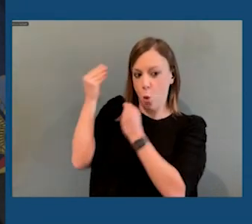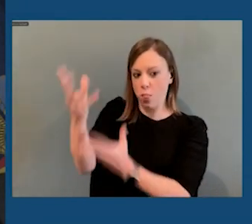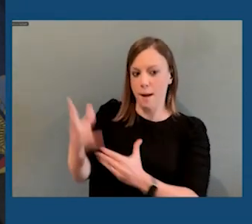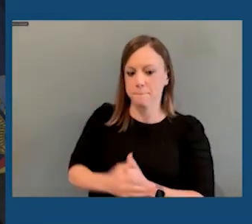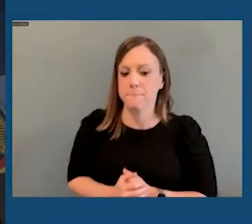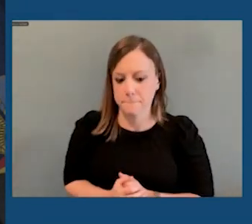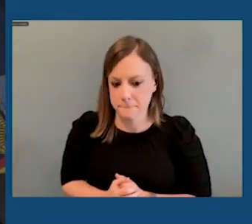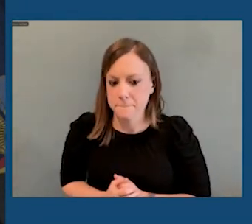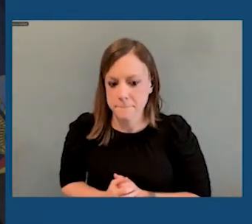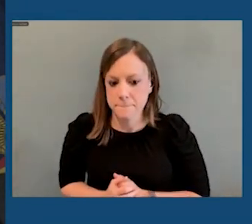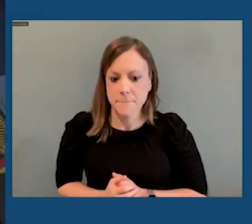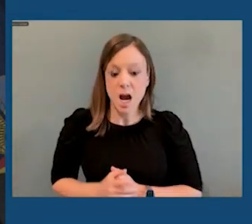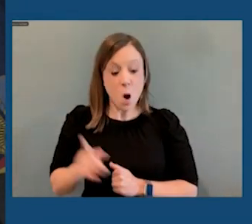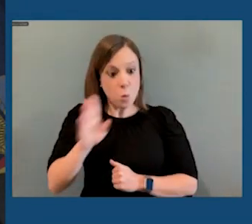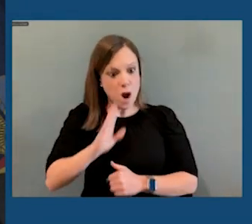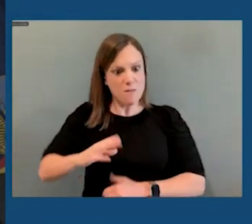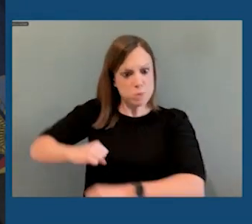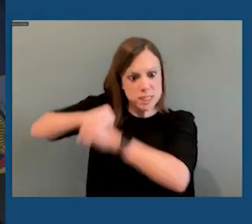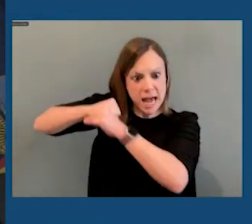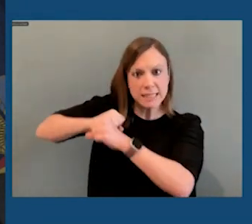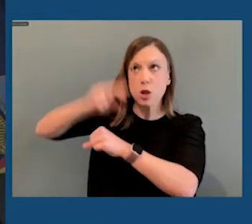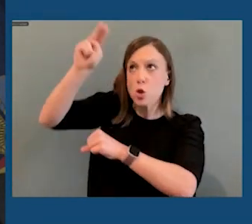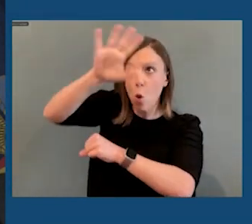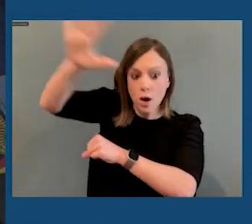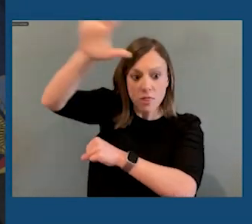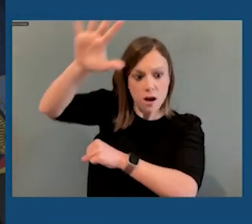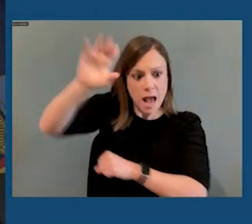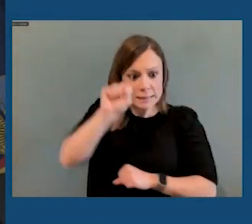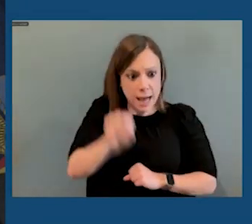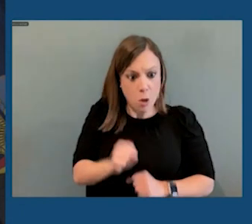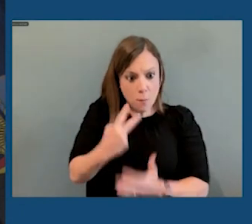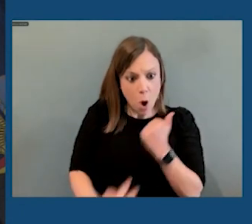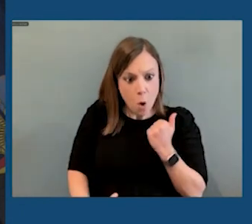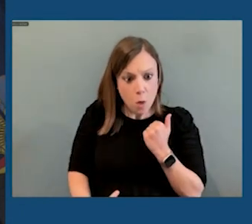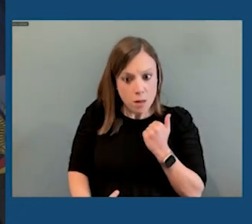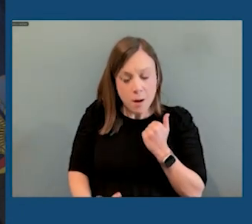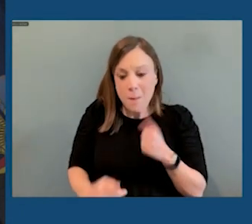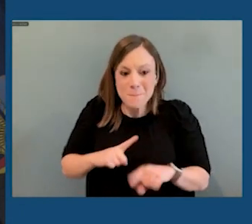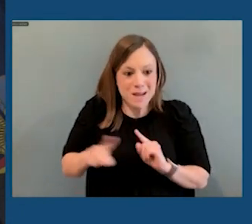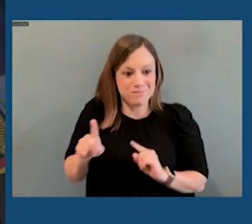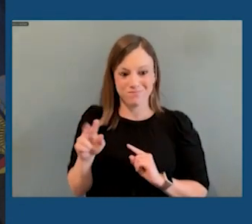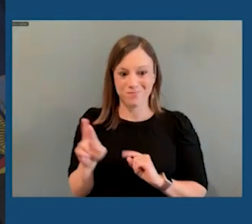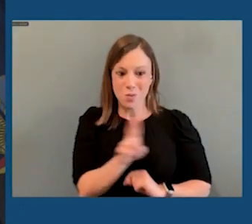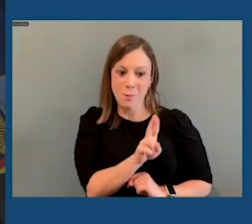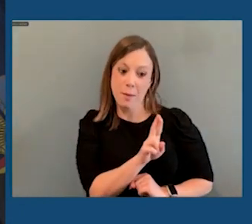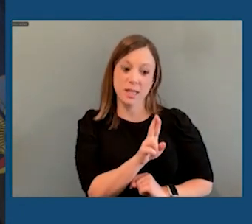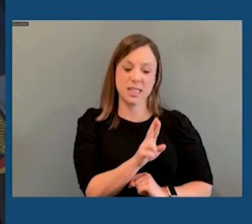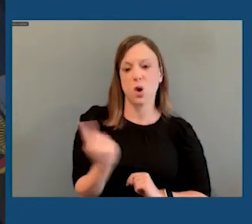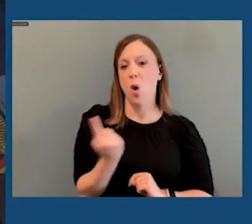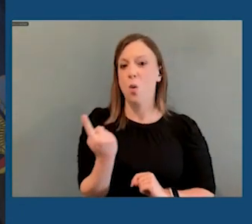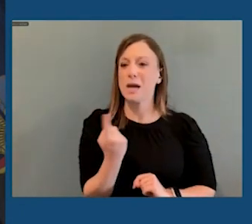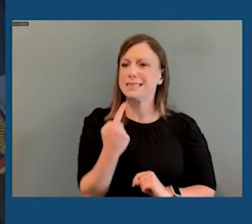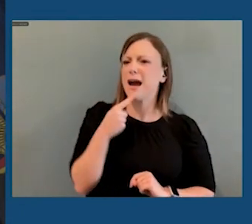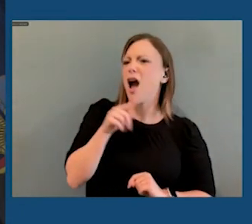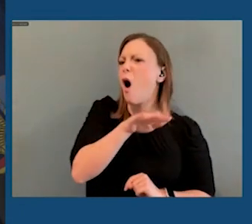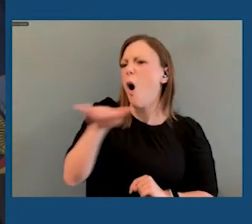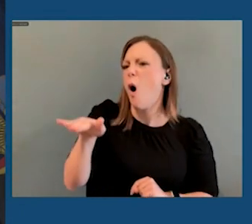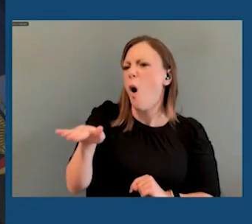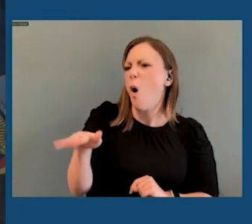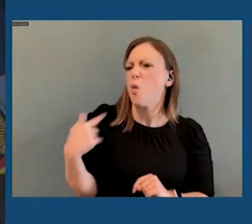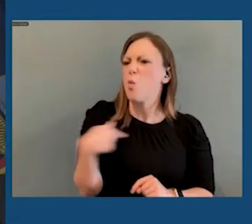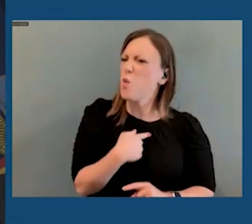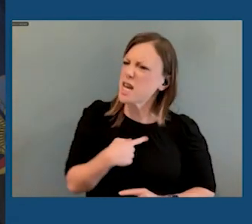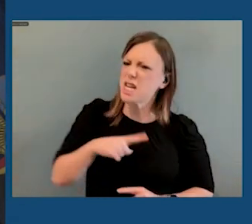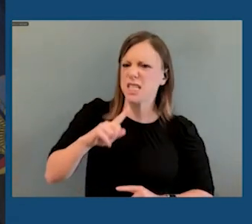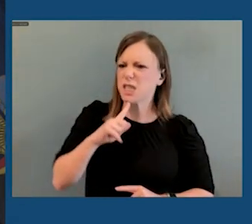for the northern border as well. So while these Republicans grandstand and gaslight the public, we're on